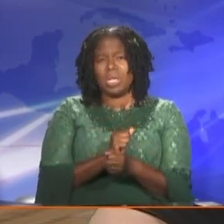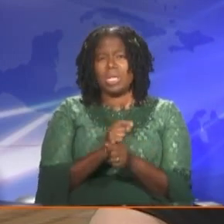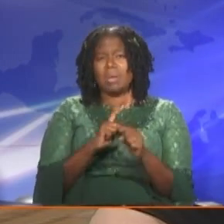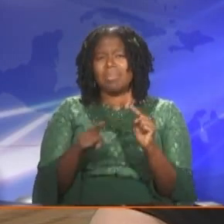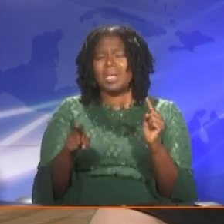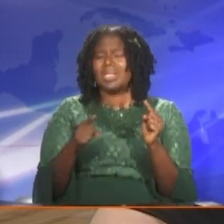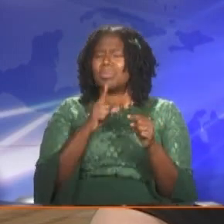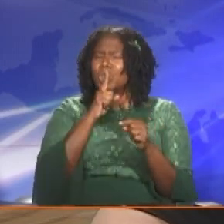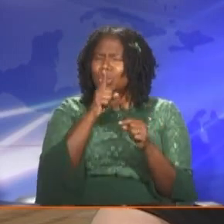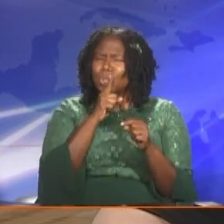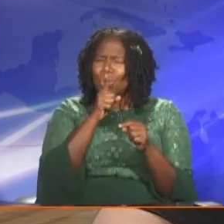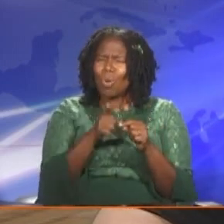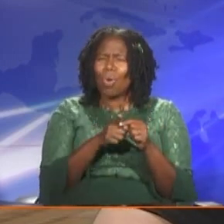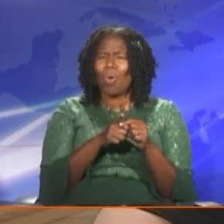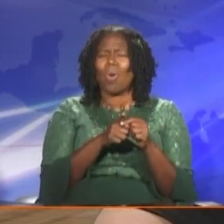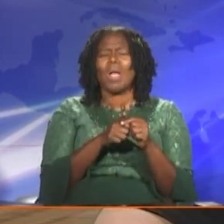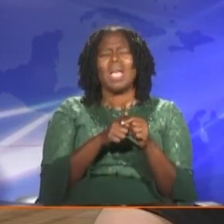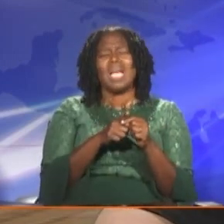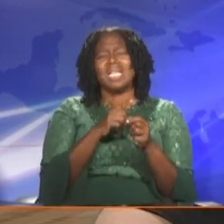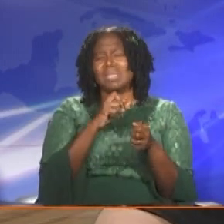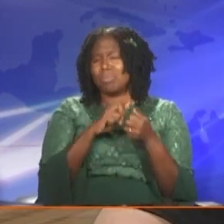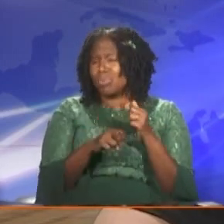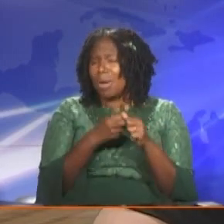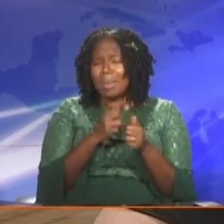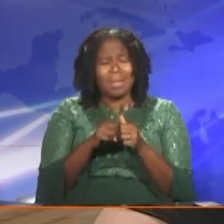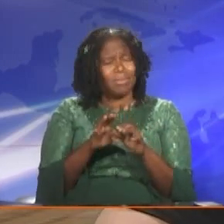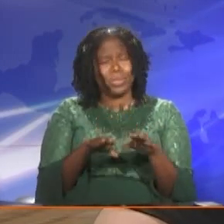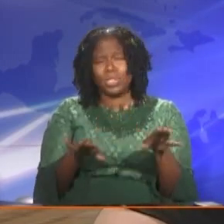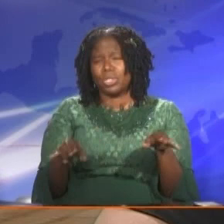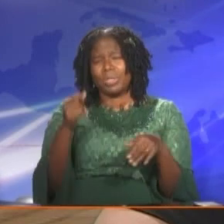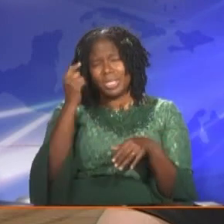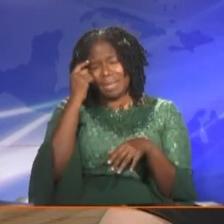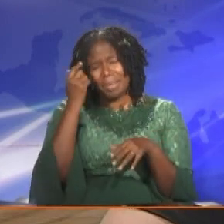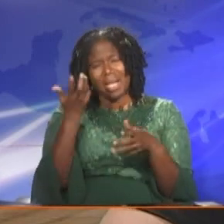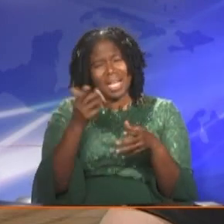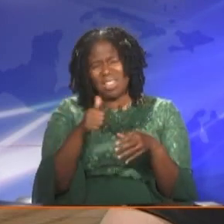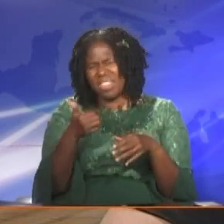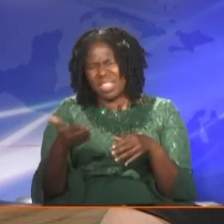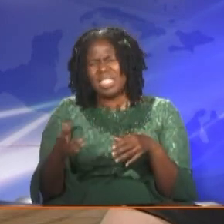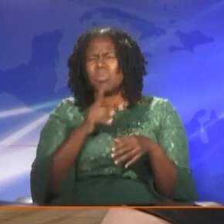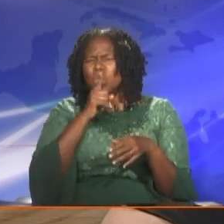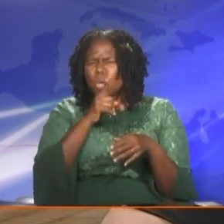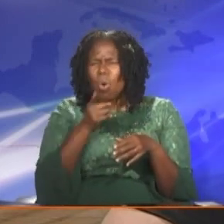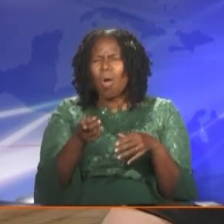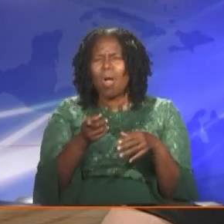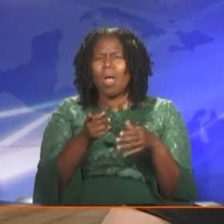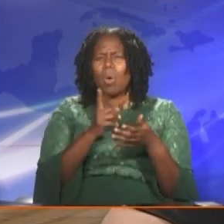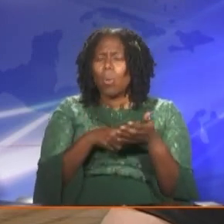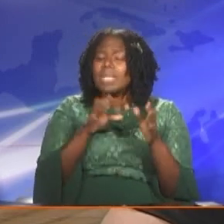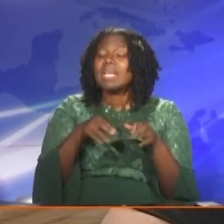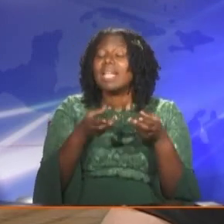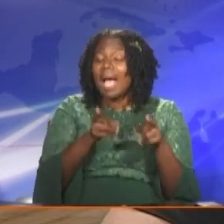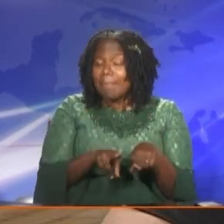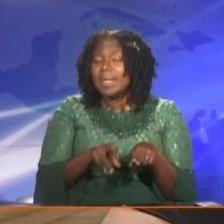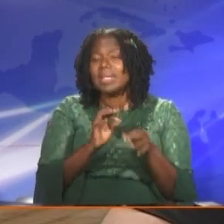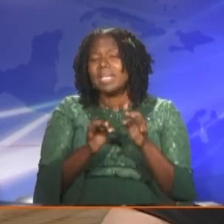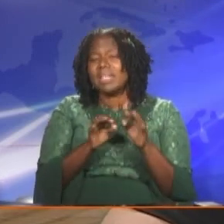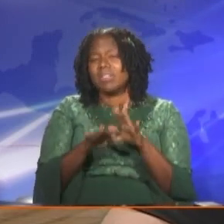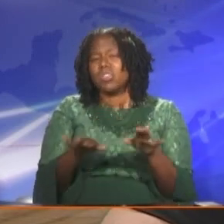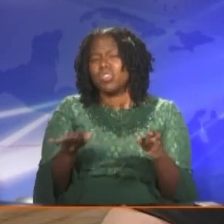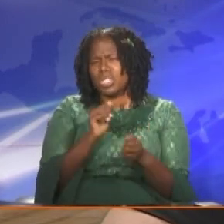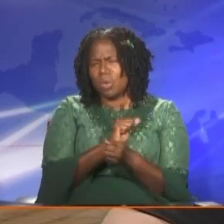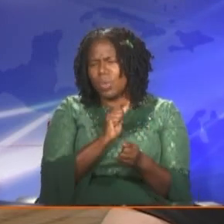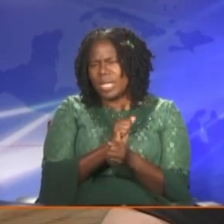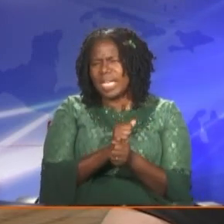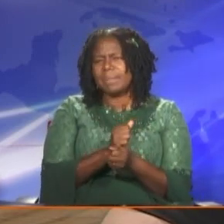even greater than just that. So, what can result if child poverty goes unaddressed? Korea, well, as Mr.